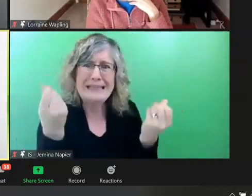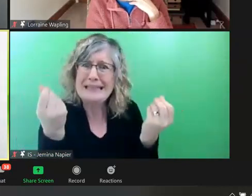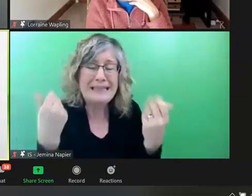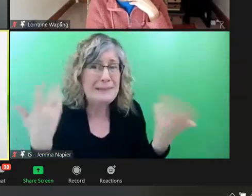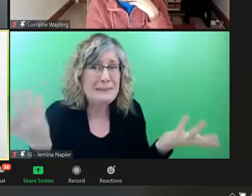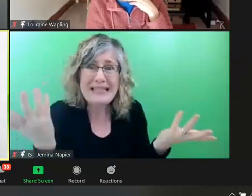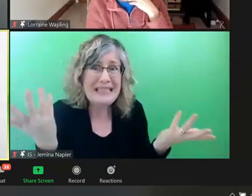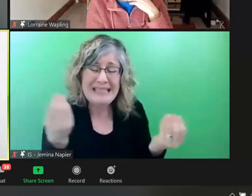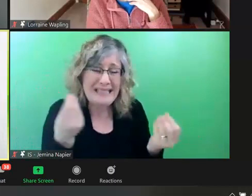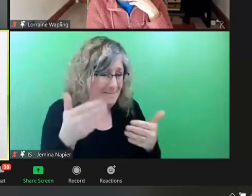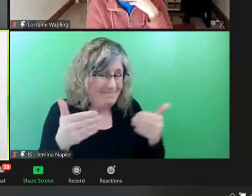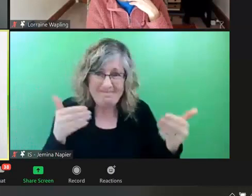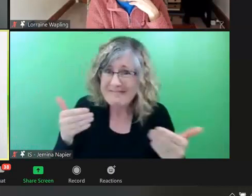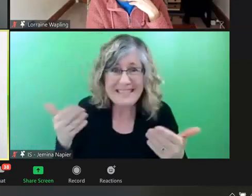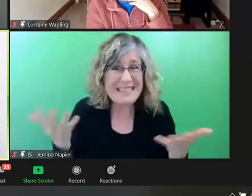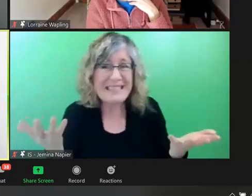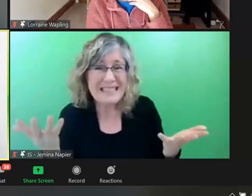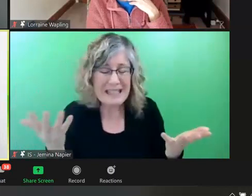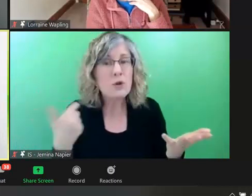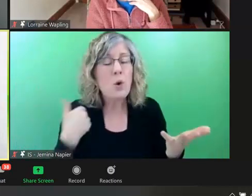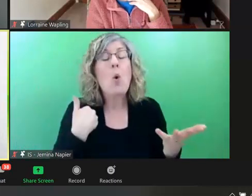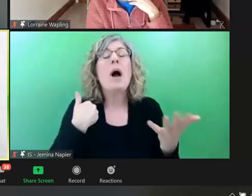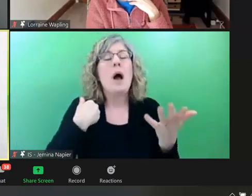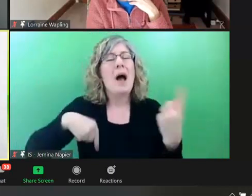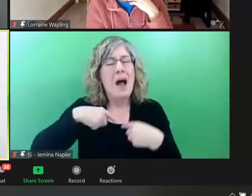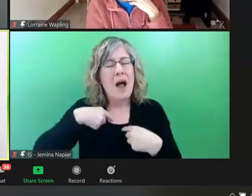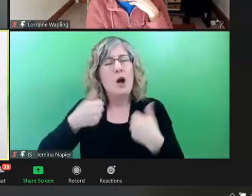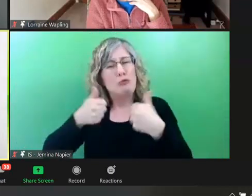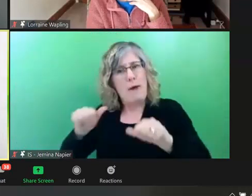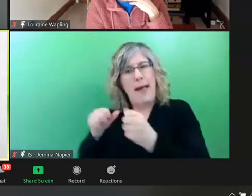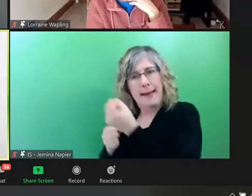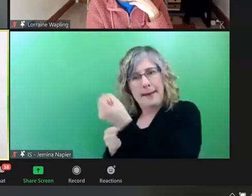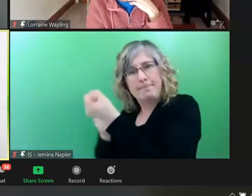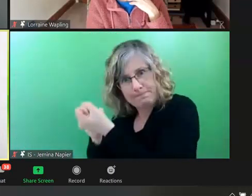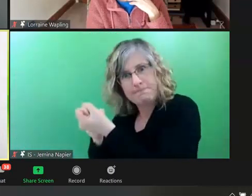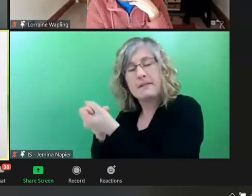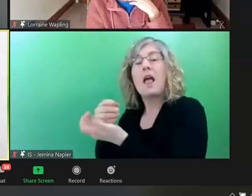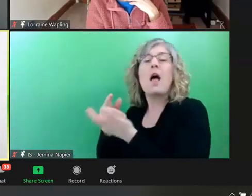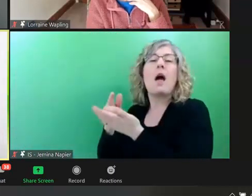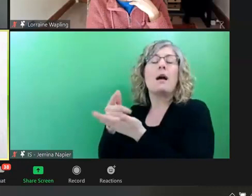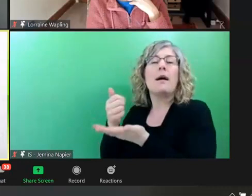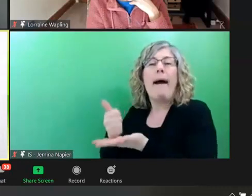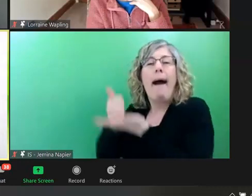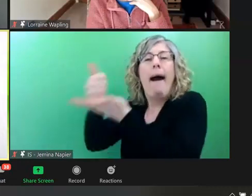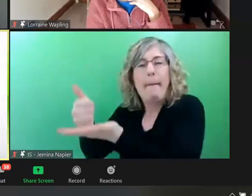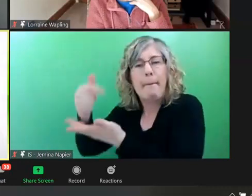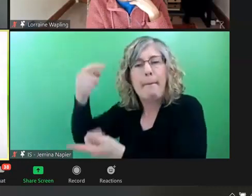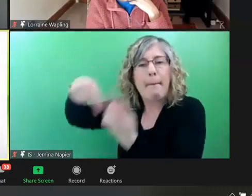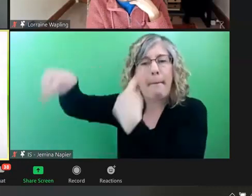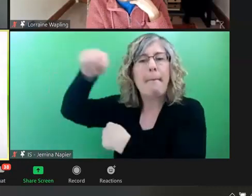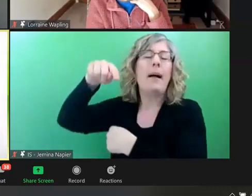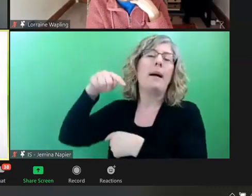afford. So we try to help them in their groups to establish like